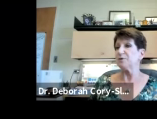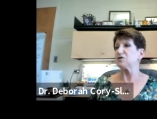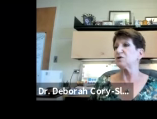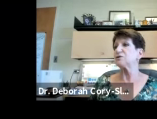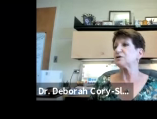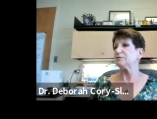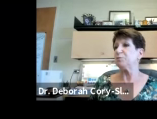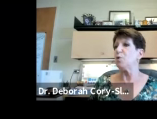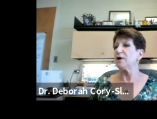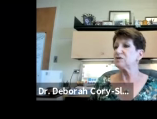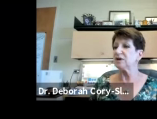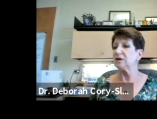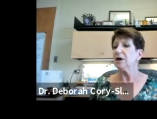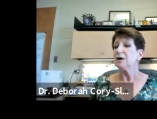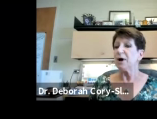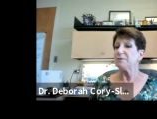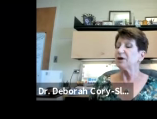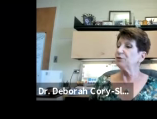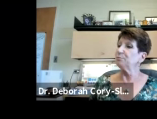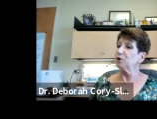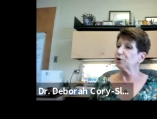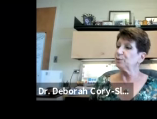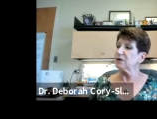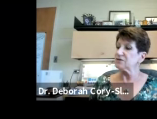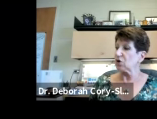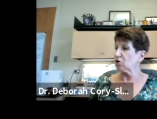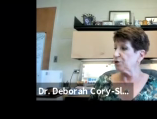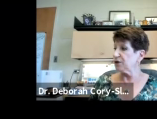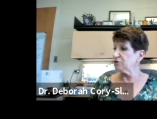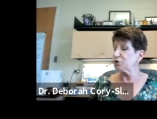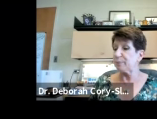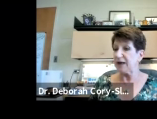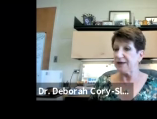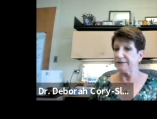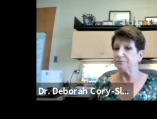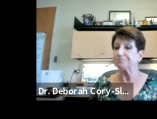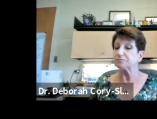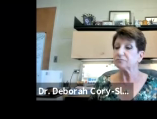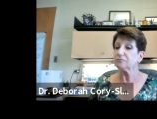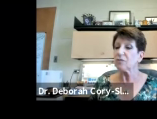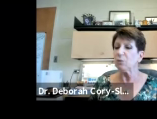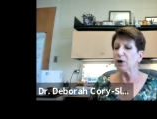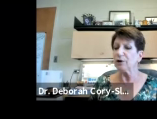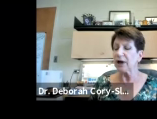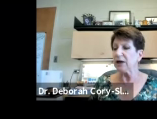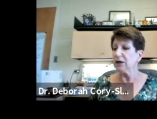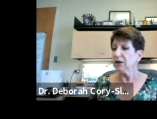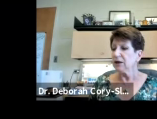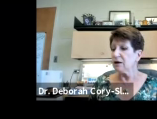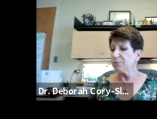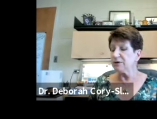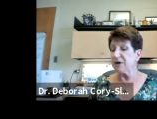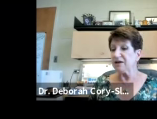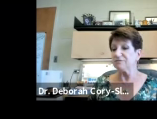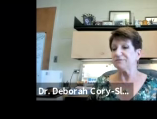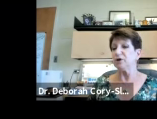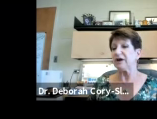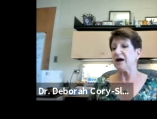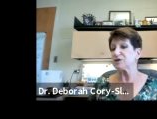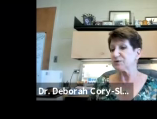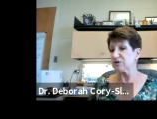large episodes of poisoning by methylmercury. This occurred in Japan, where a company